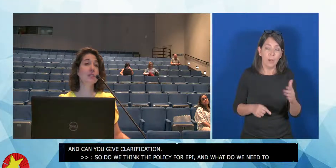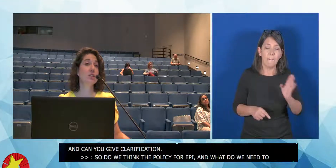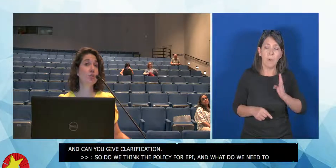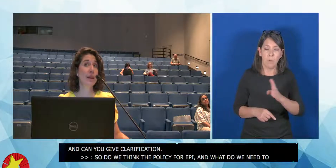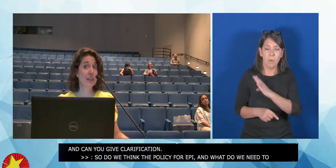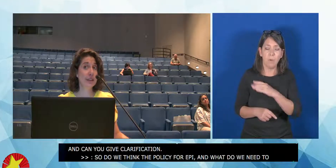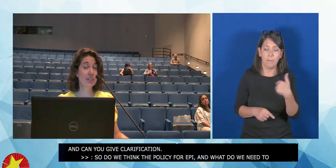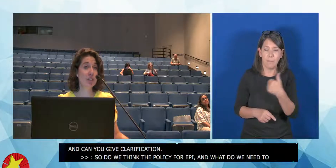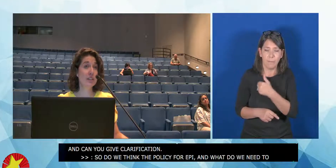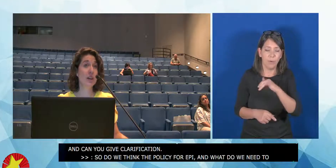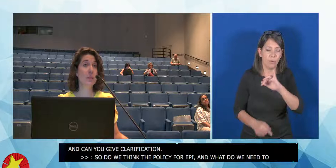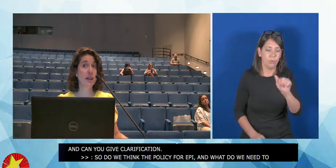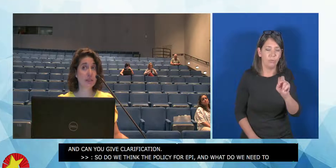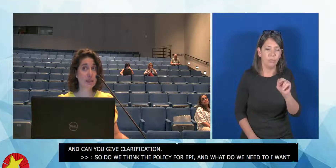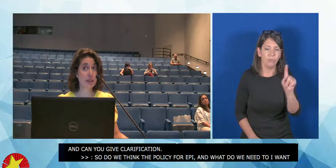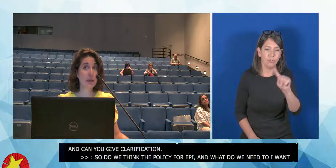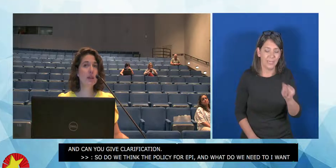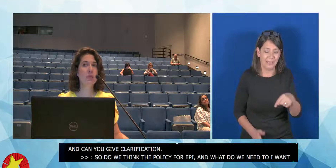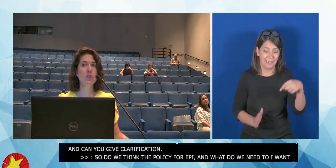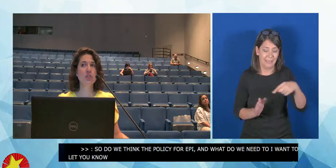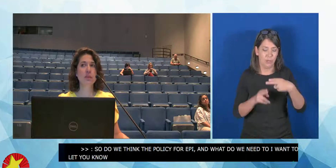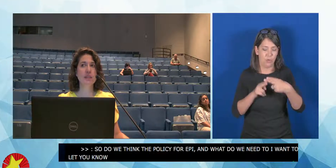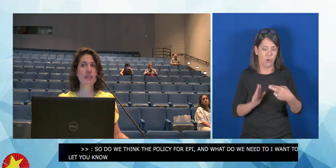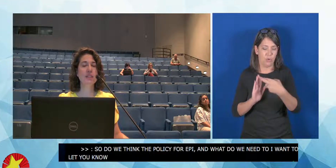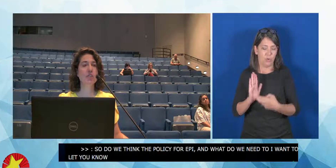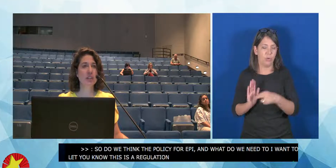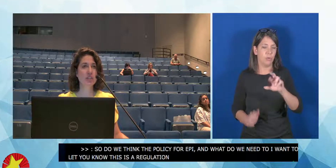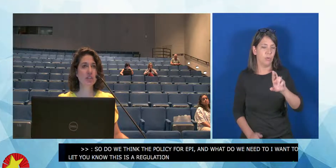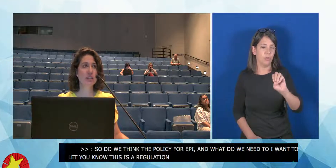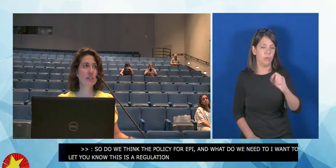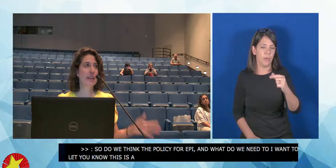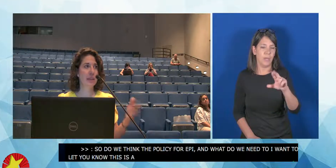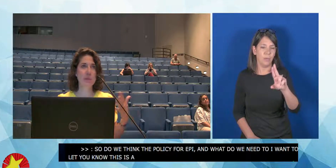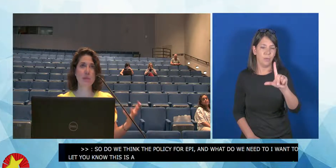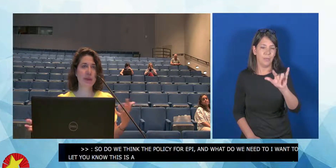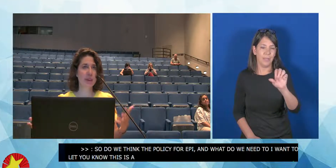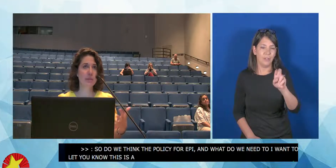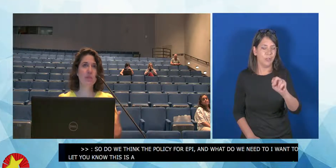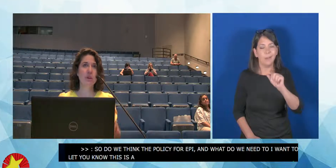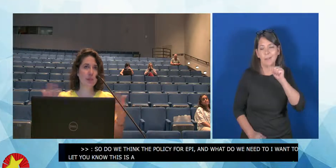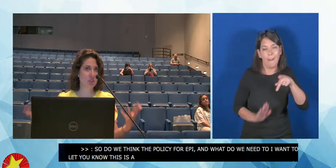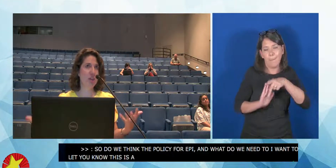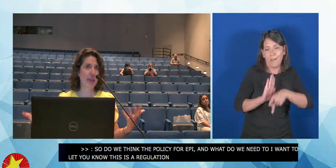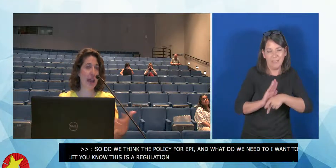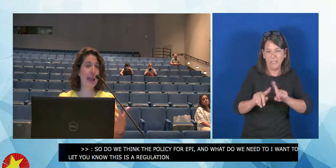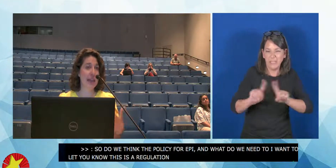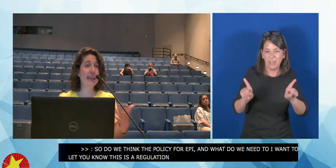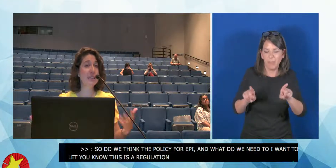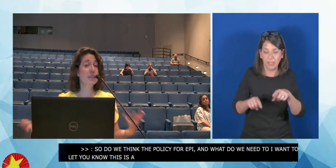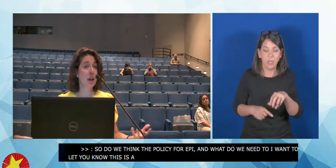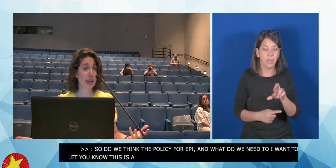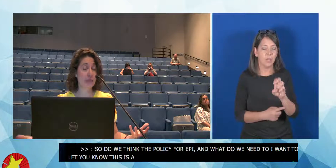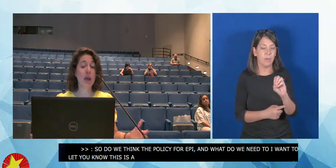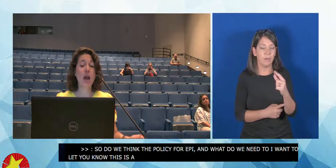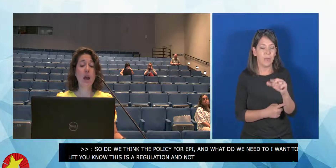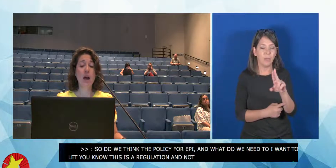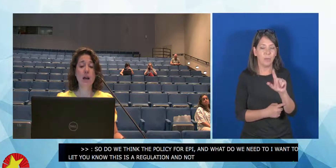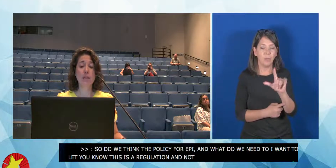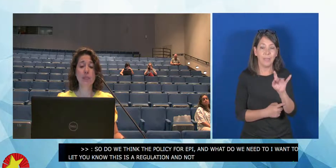know that this is a regulation, not a policy, which means that changes can be made pretty much at any